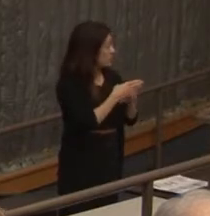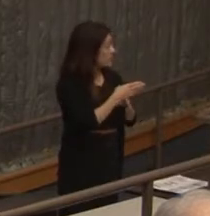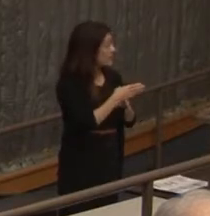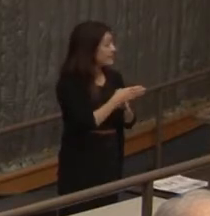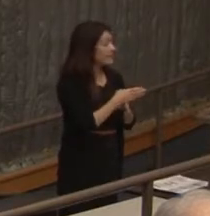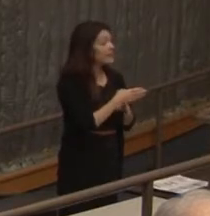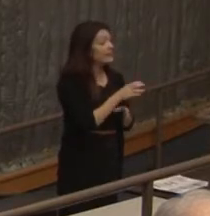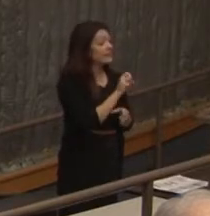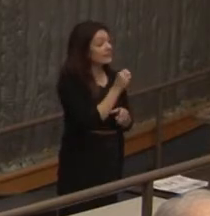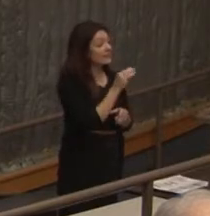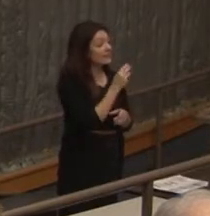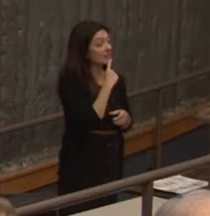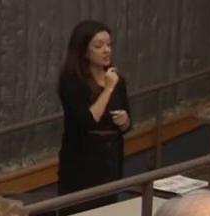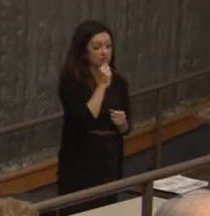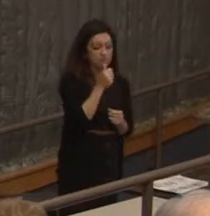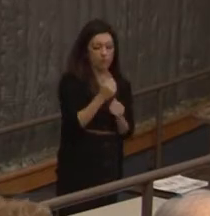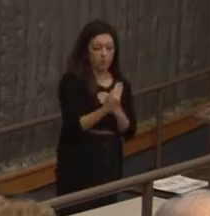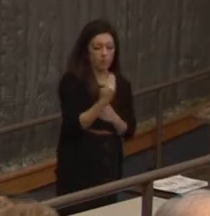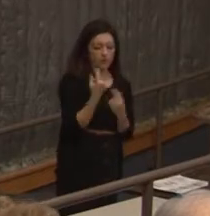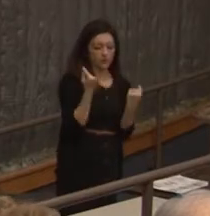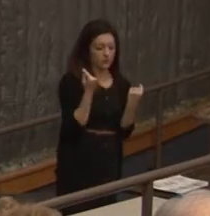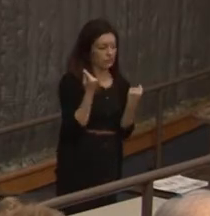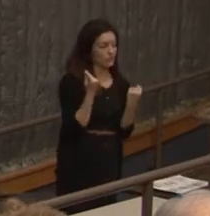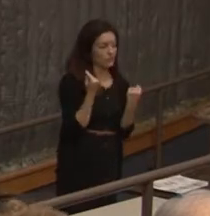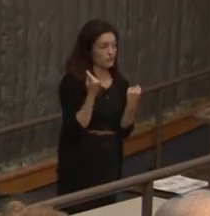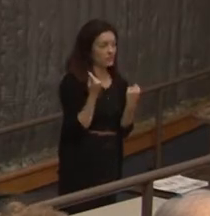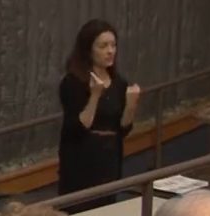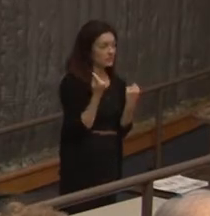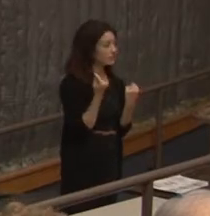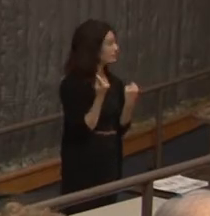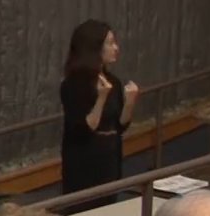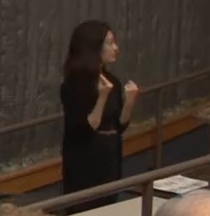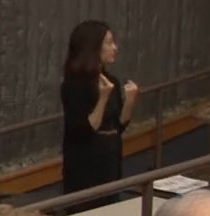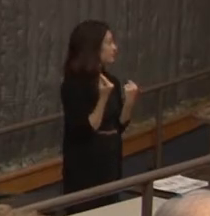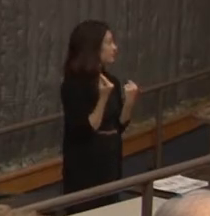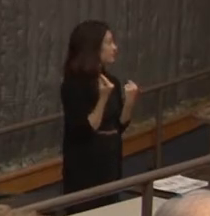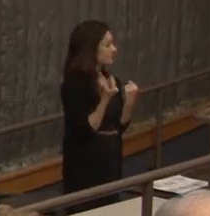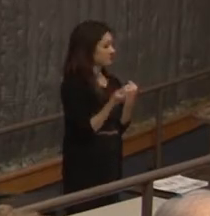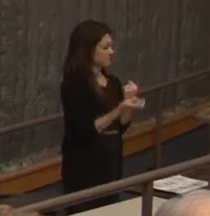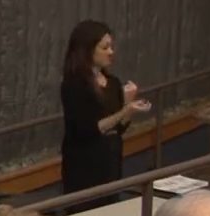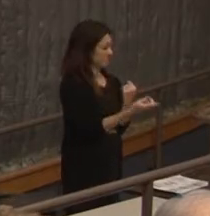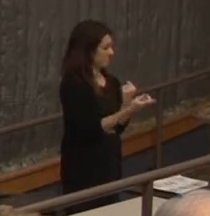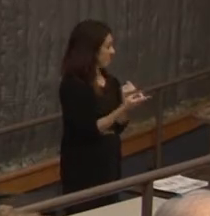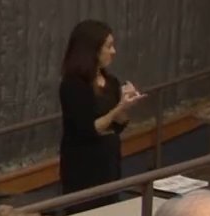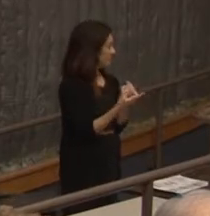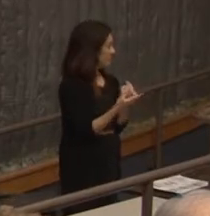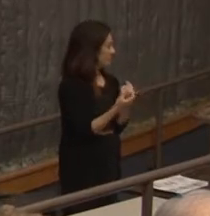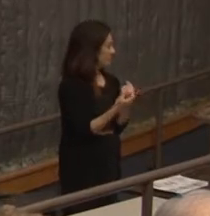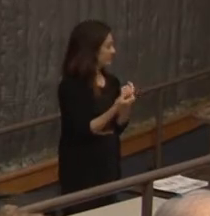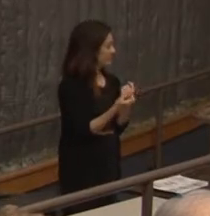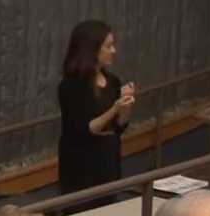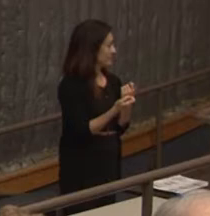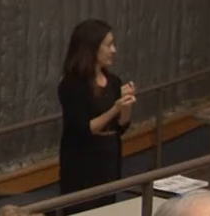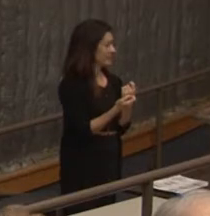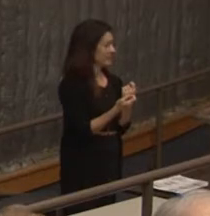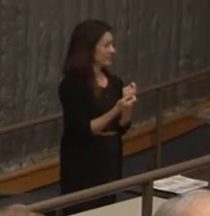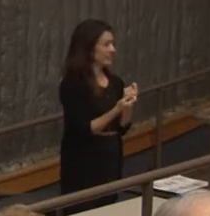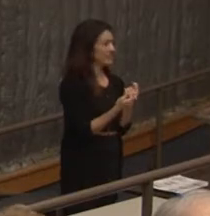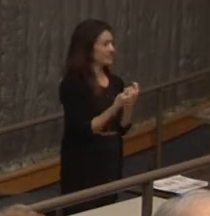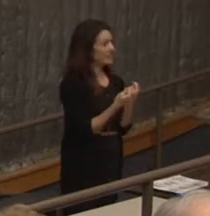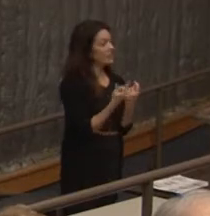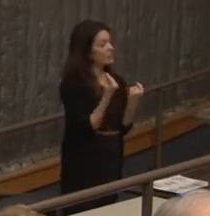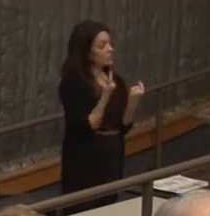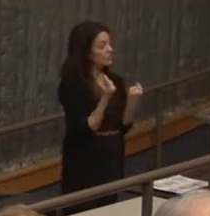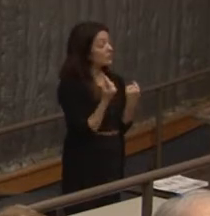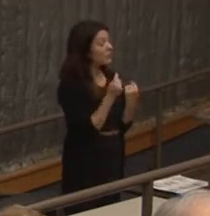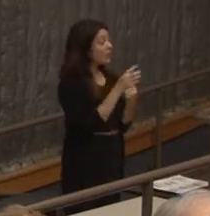"Tomorrow morning I'm going to put you in the sack instead of the wood, and we're going to walk through this factory, and there's a window on the